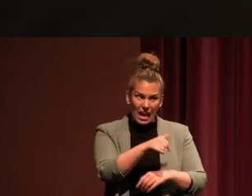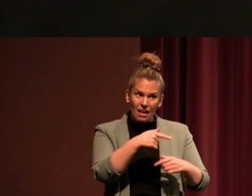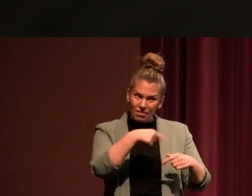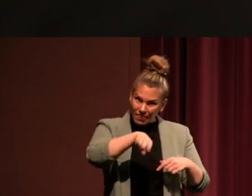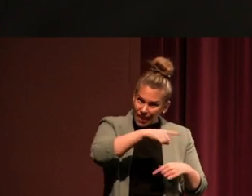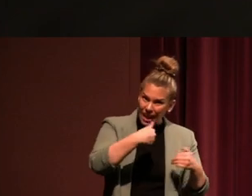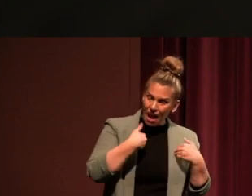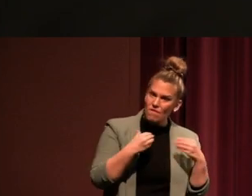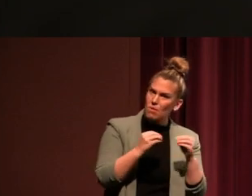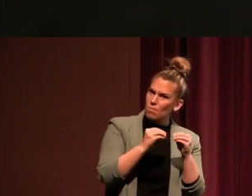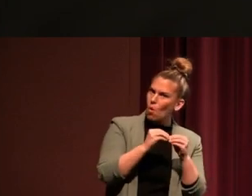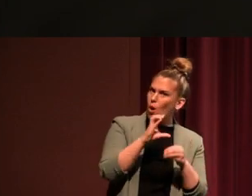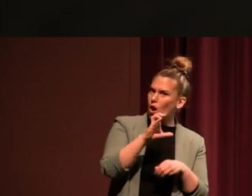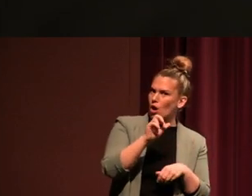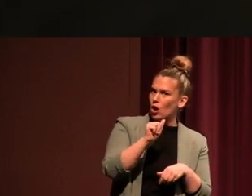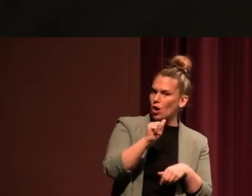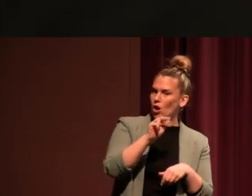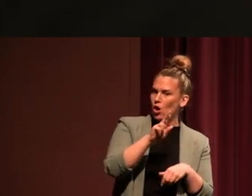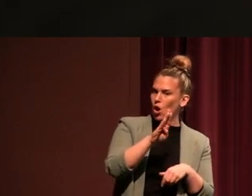them.